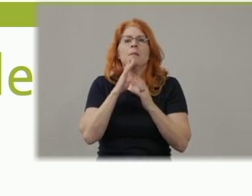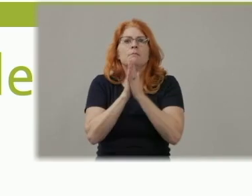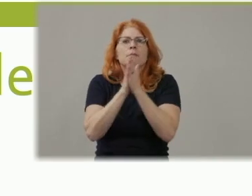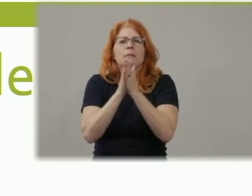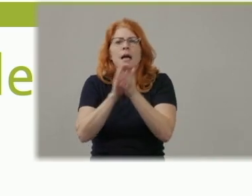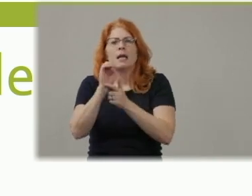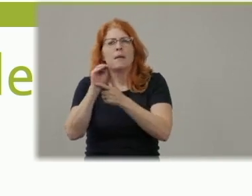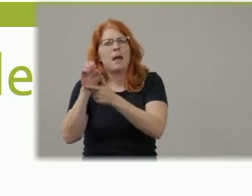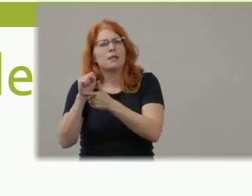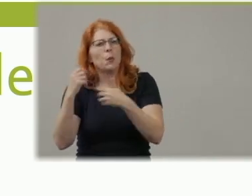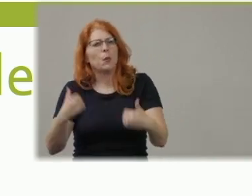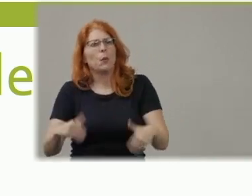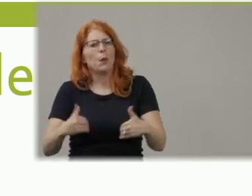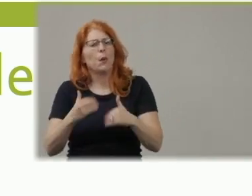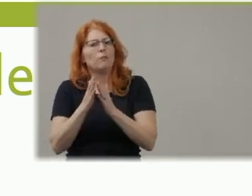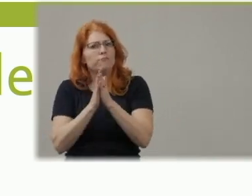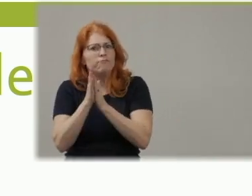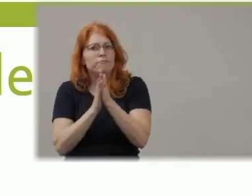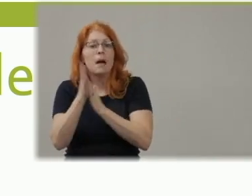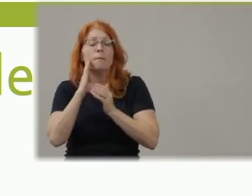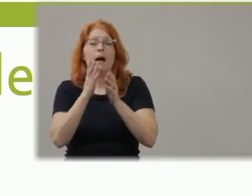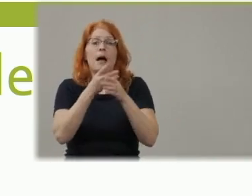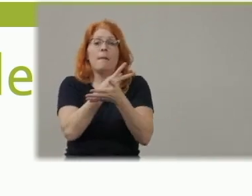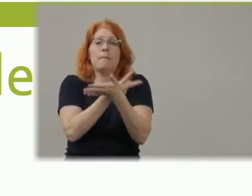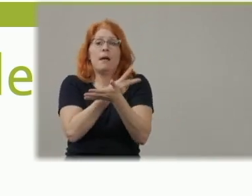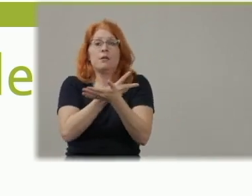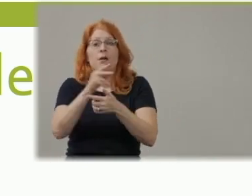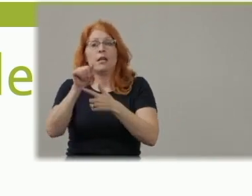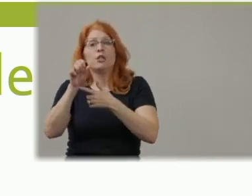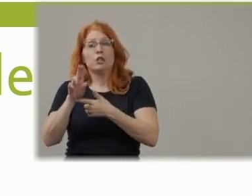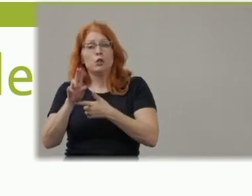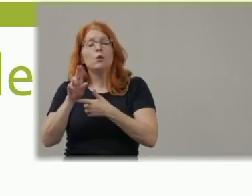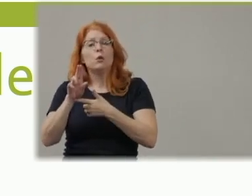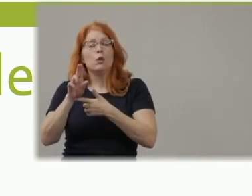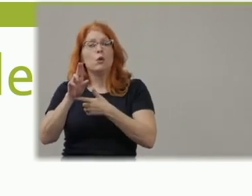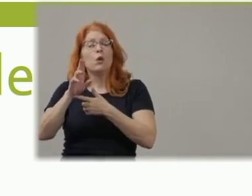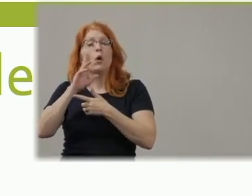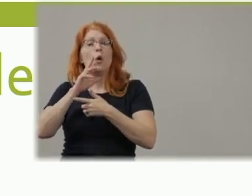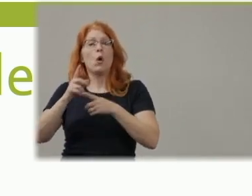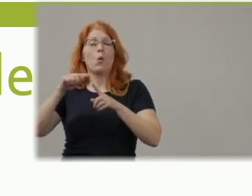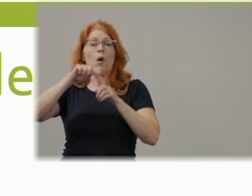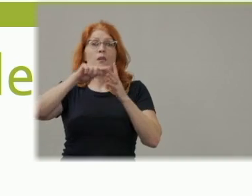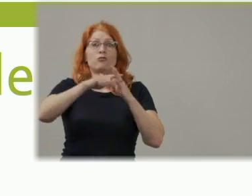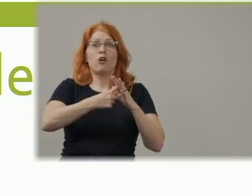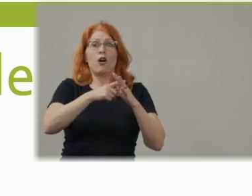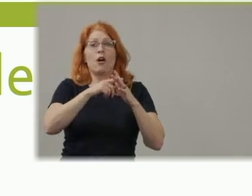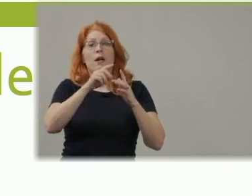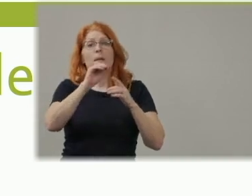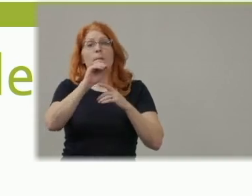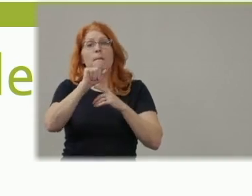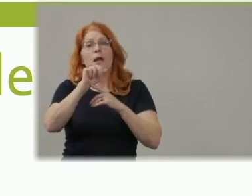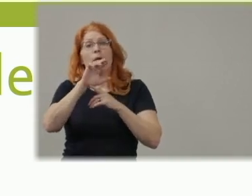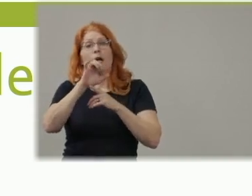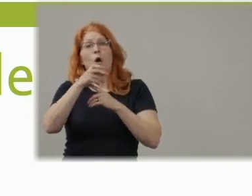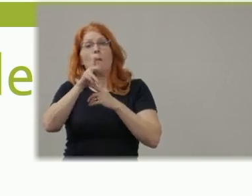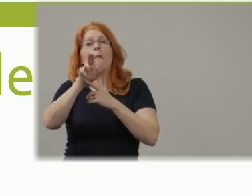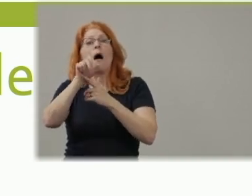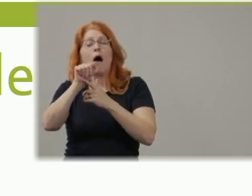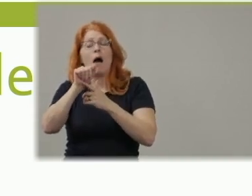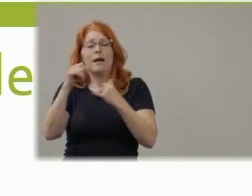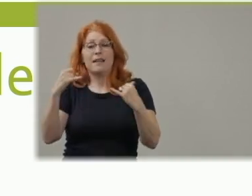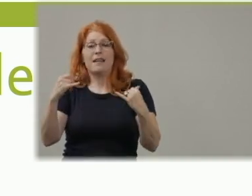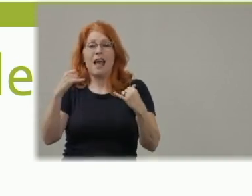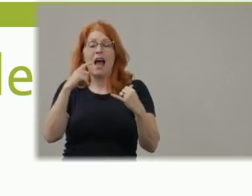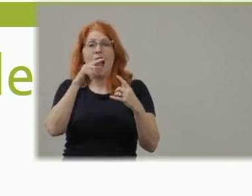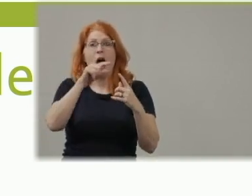emergency management. I did my master's at ASU, and I started with Maricopa County Emergency Management, and now made my way all the way up